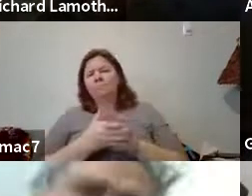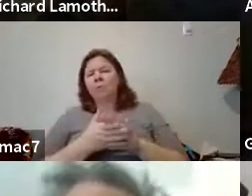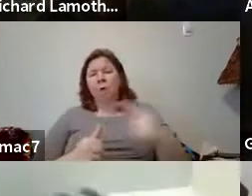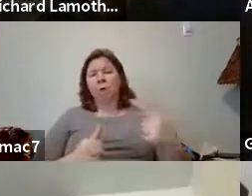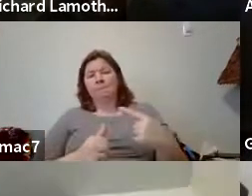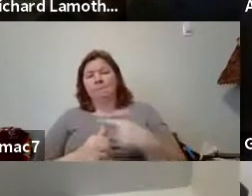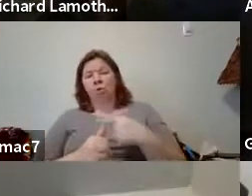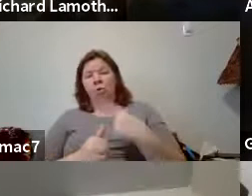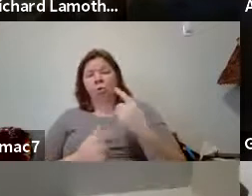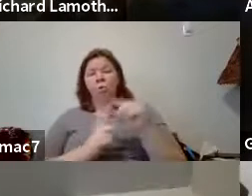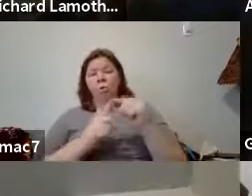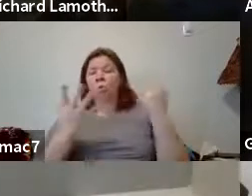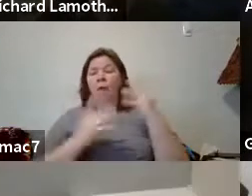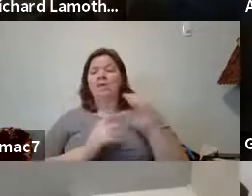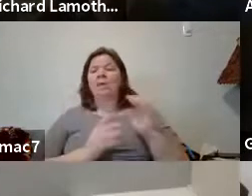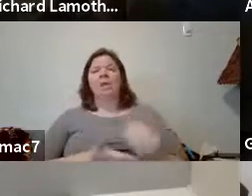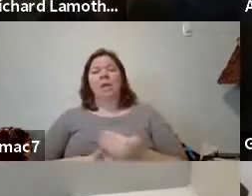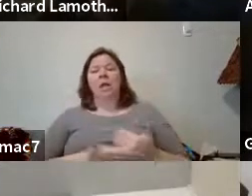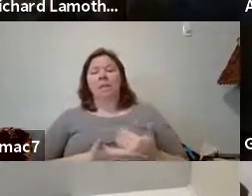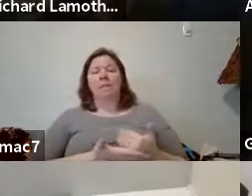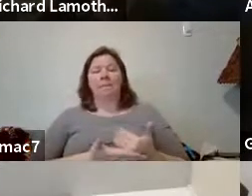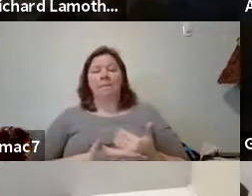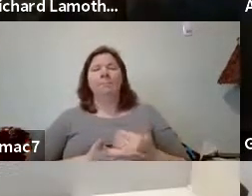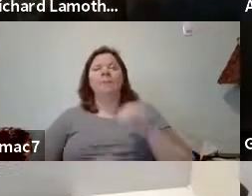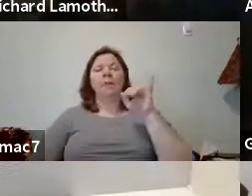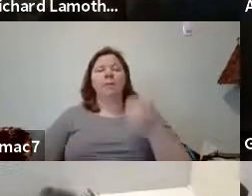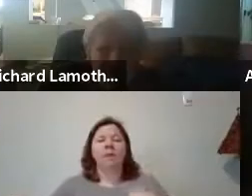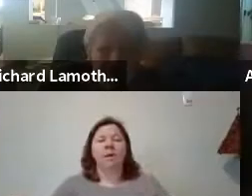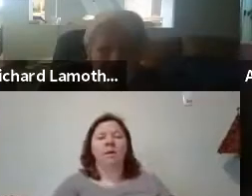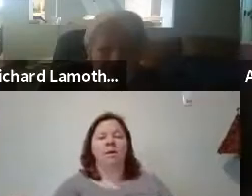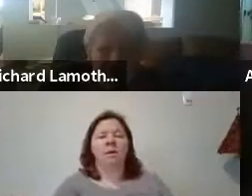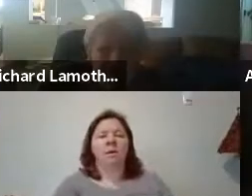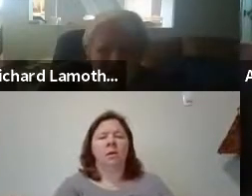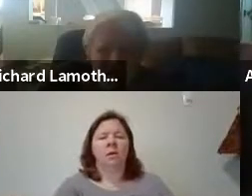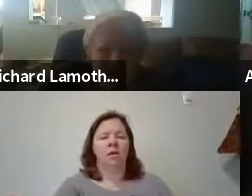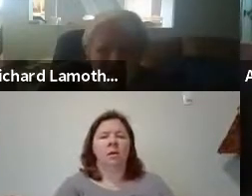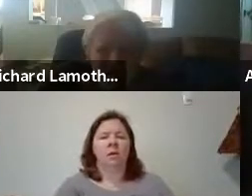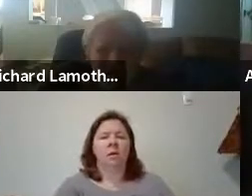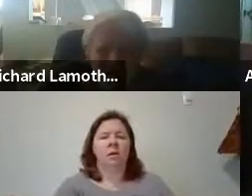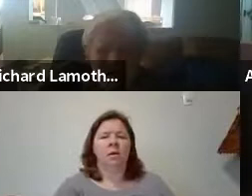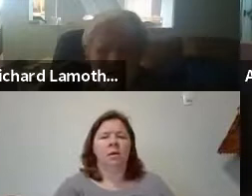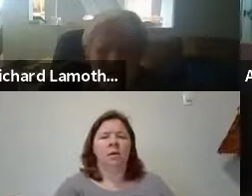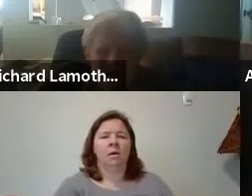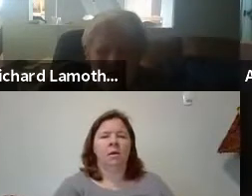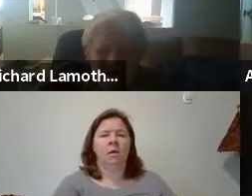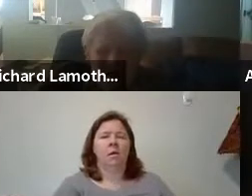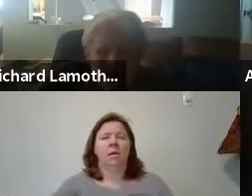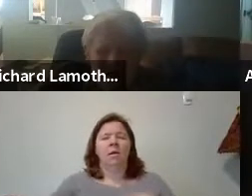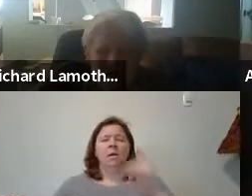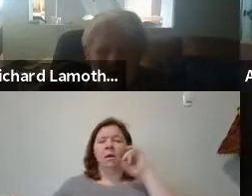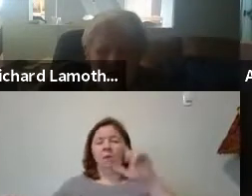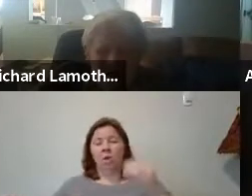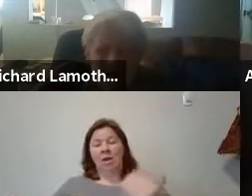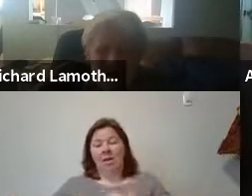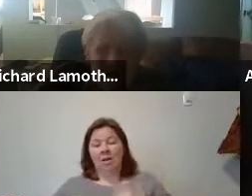was income. And I think that's what attracts everybody to this initially is the income potential. And